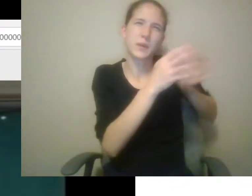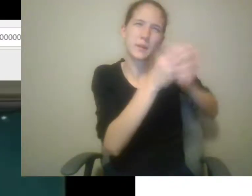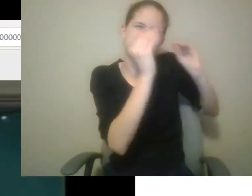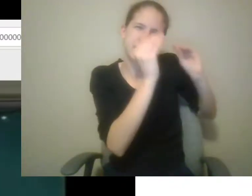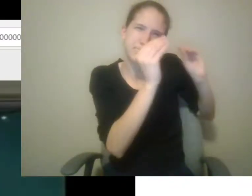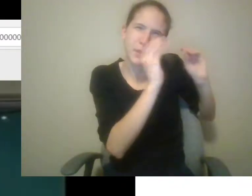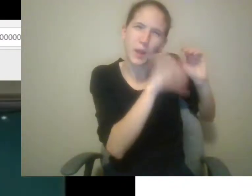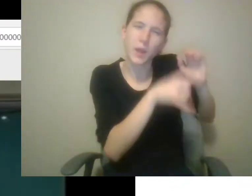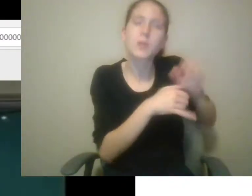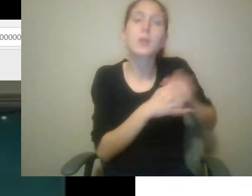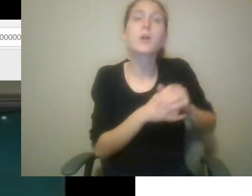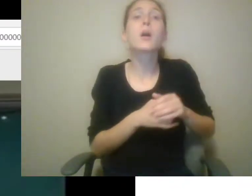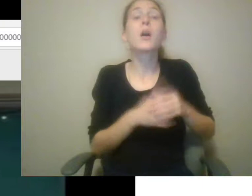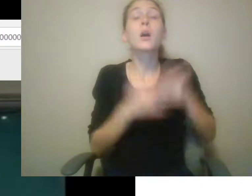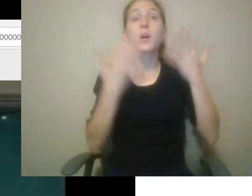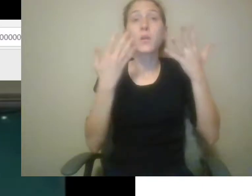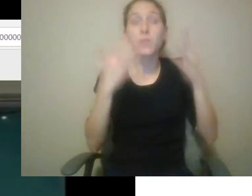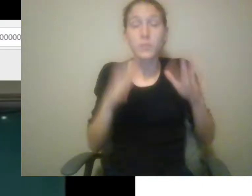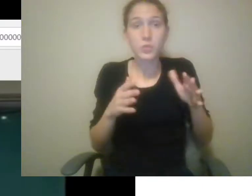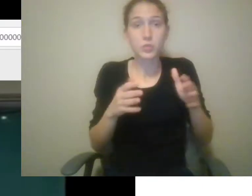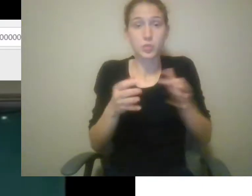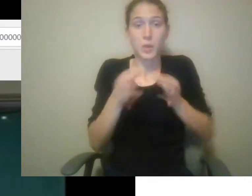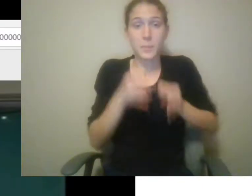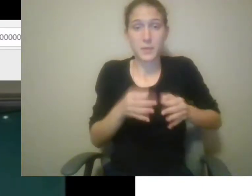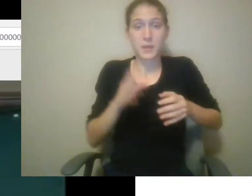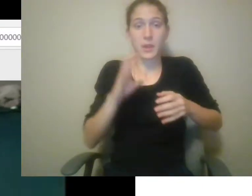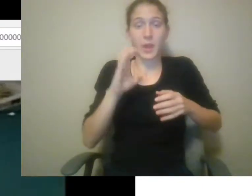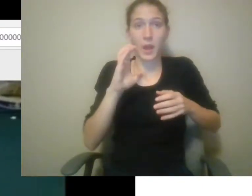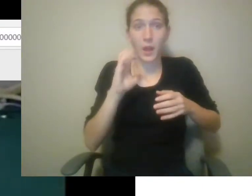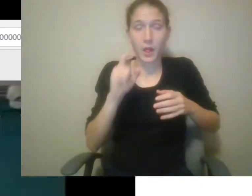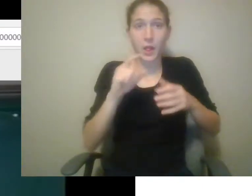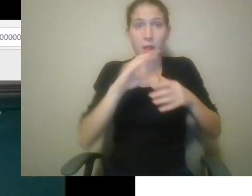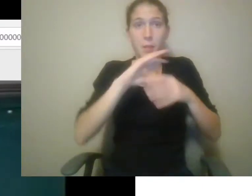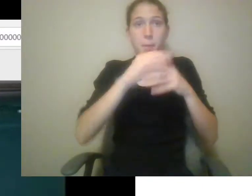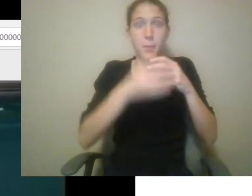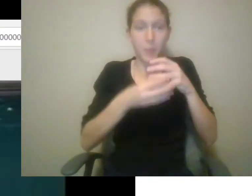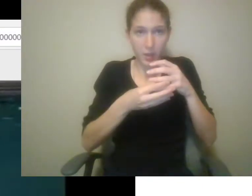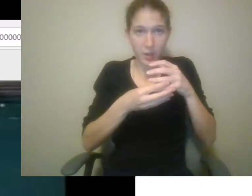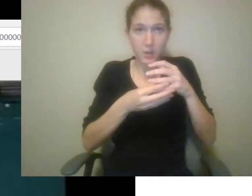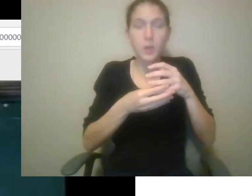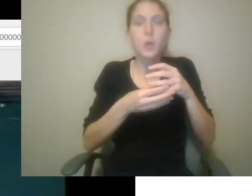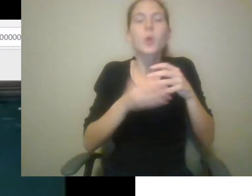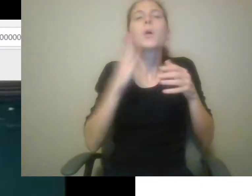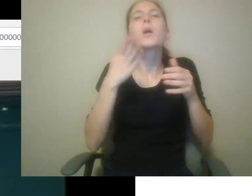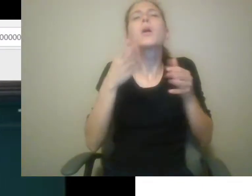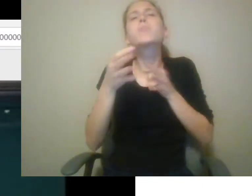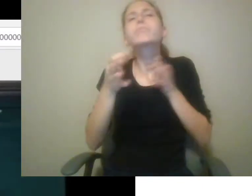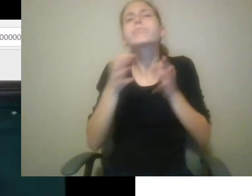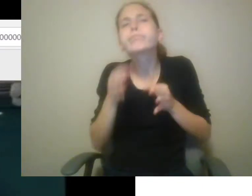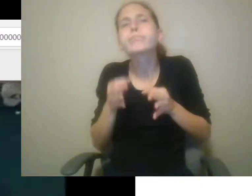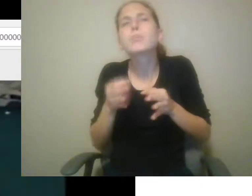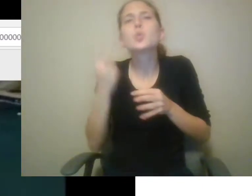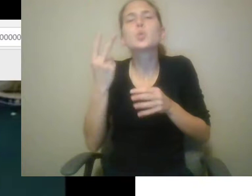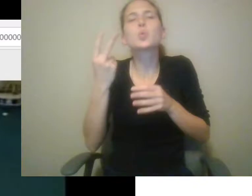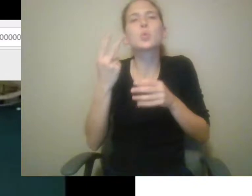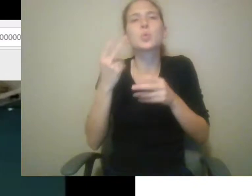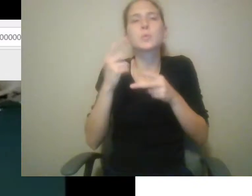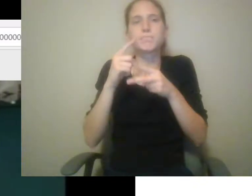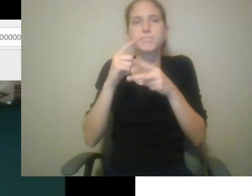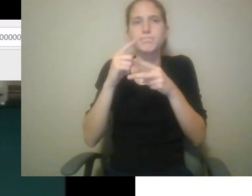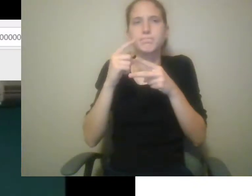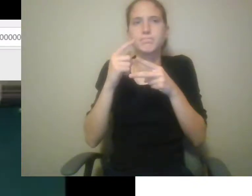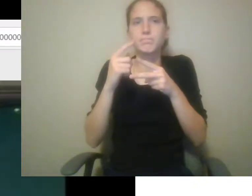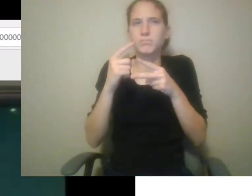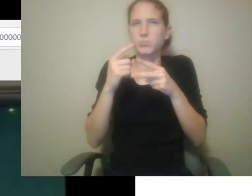process called diffusion and osmosis. All right. First off, let's start by simply mentioning cell